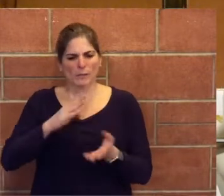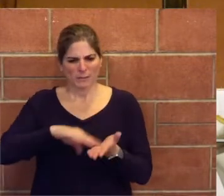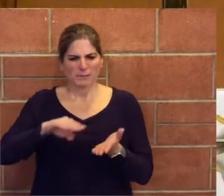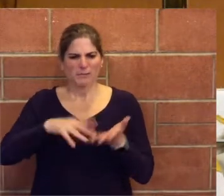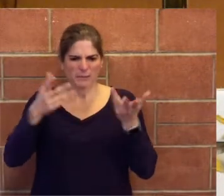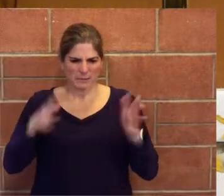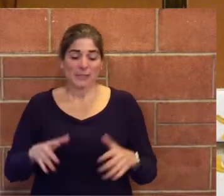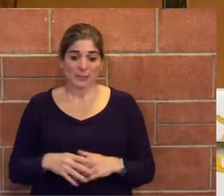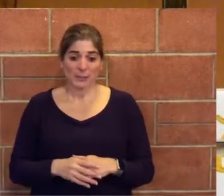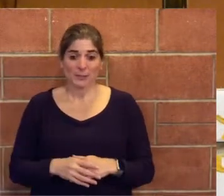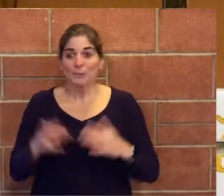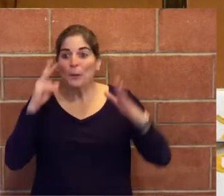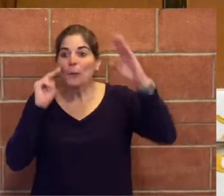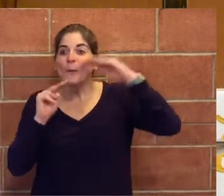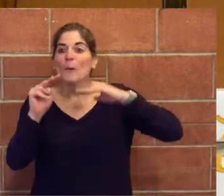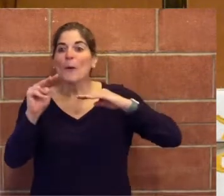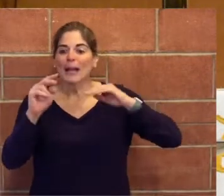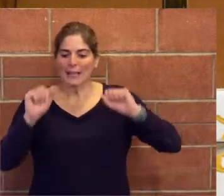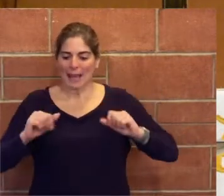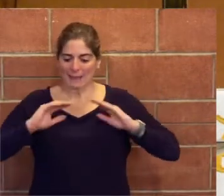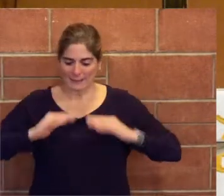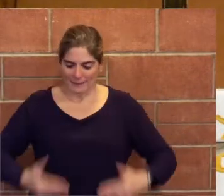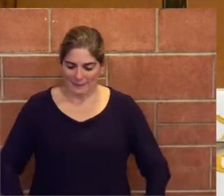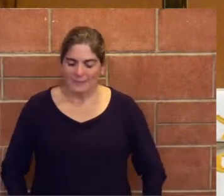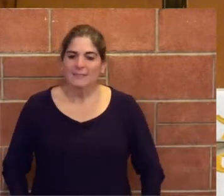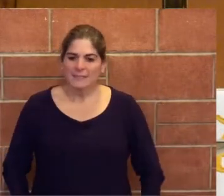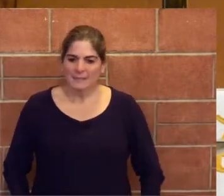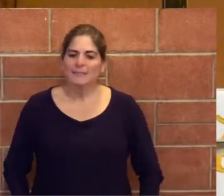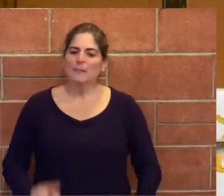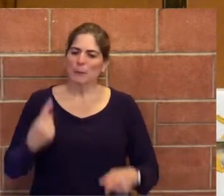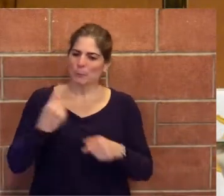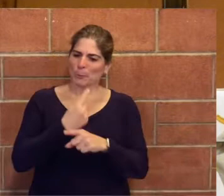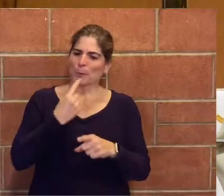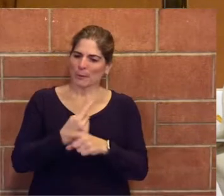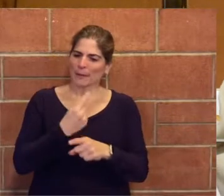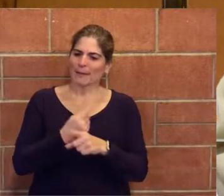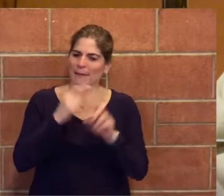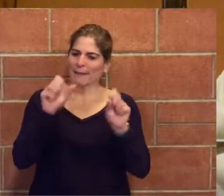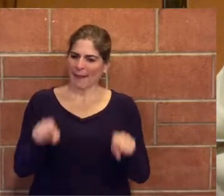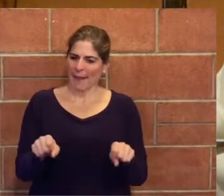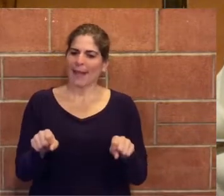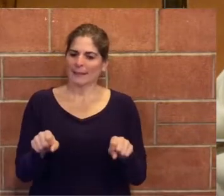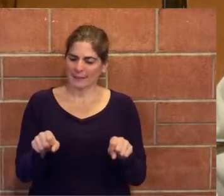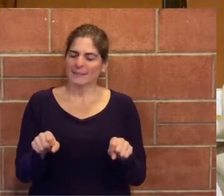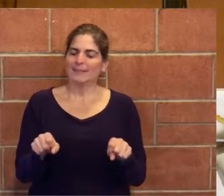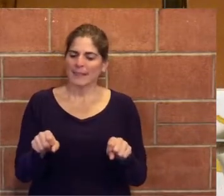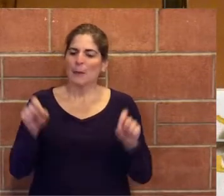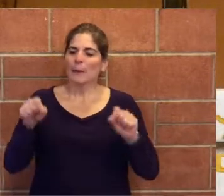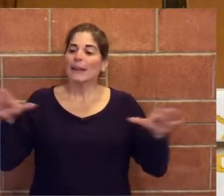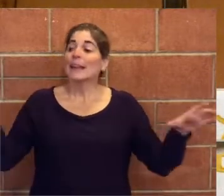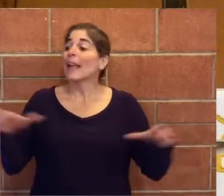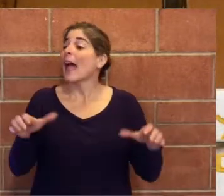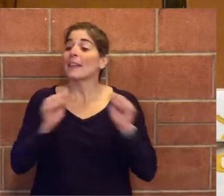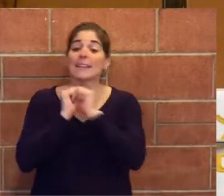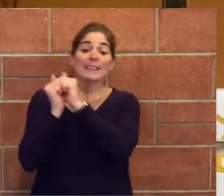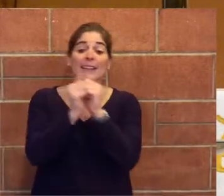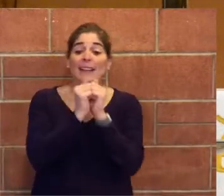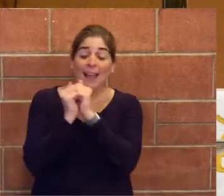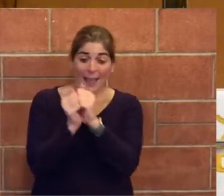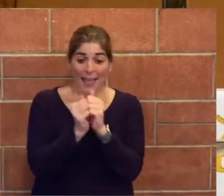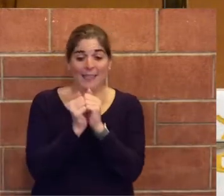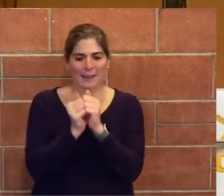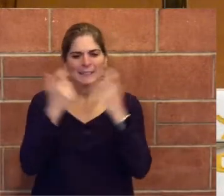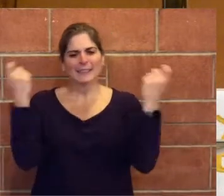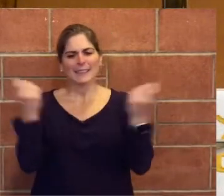Let us look forward to that day when I can wear this chasuble appropriately, and we can gather as people of